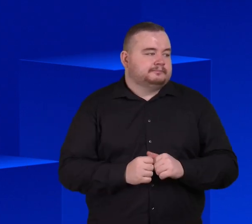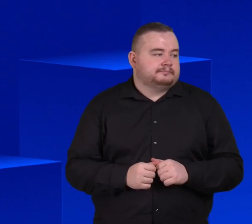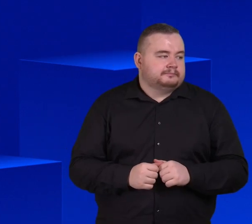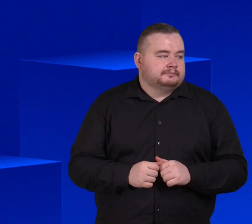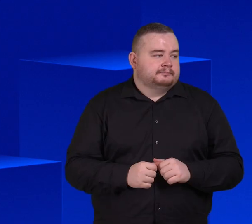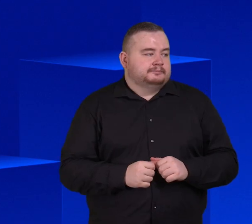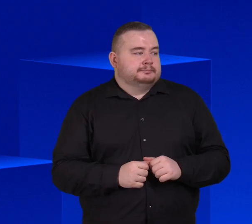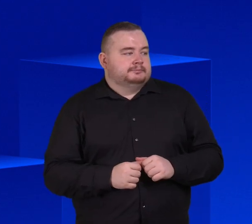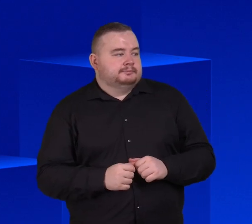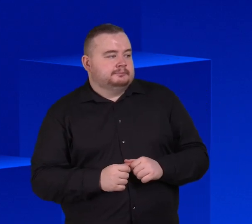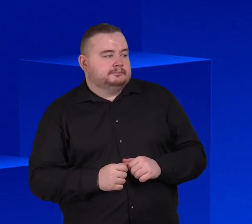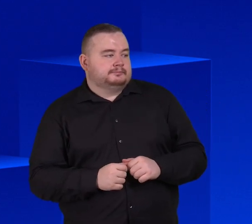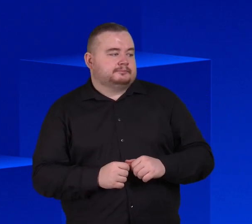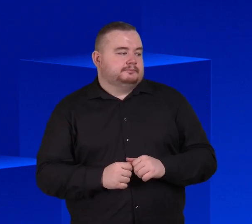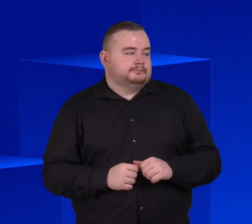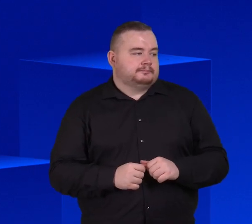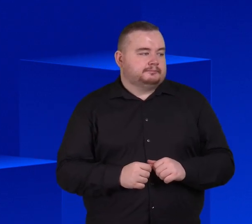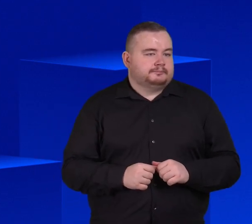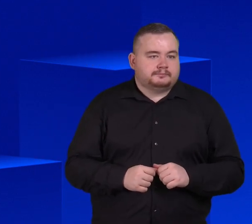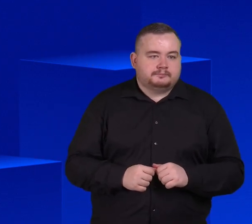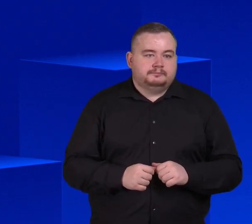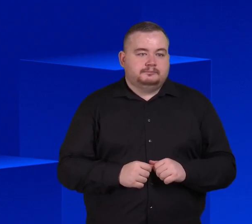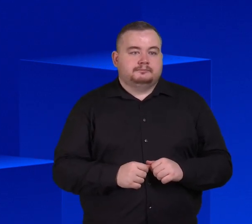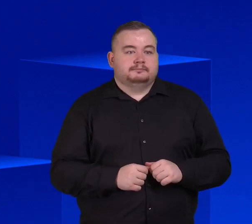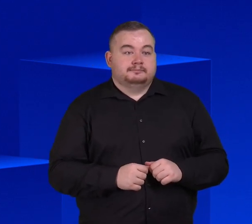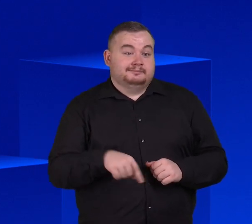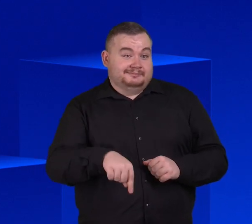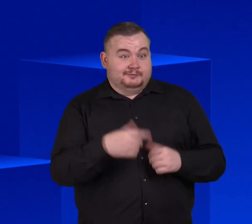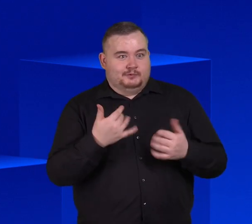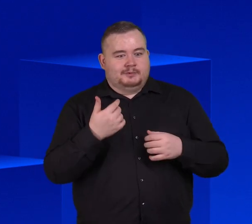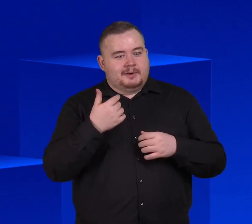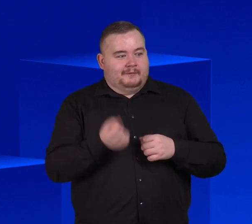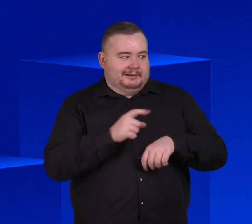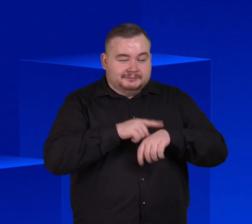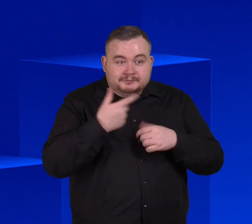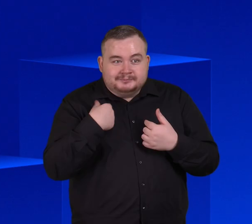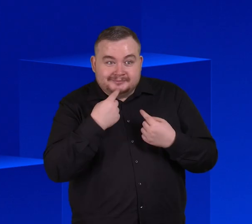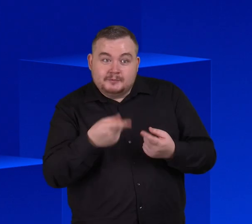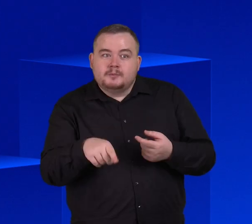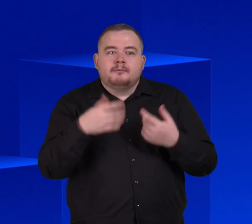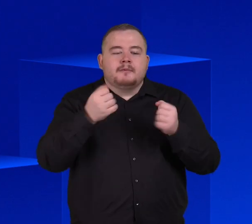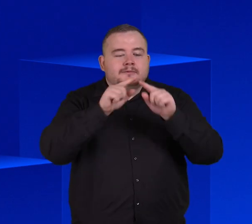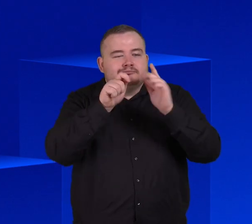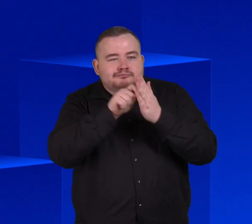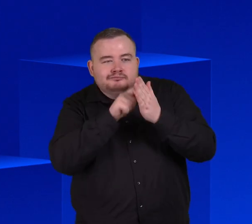That will be also a test of our digital ability to react.